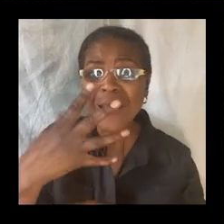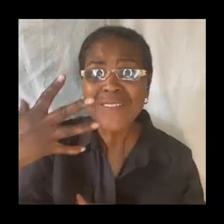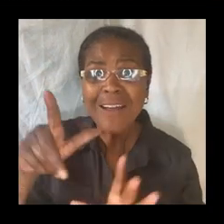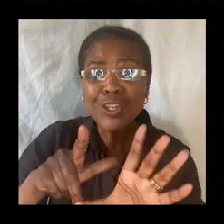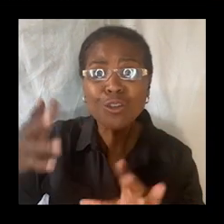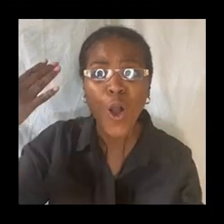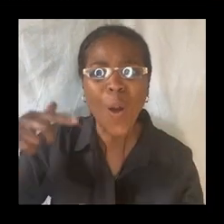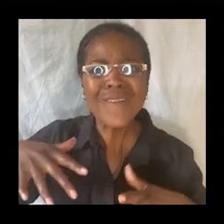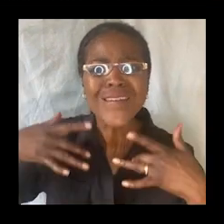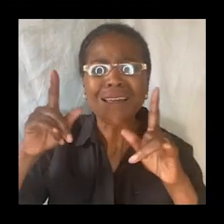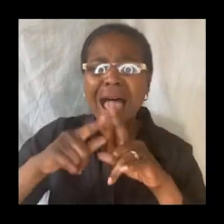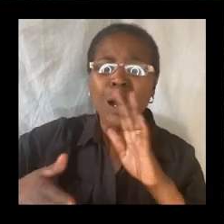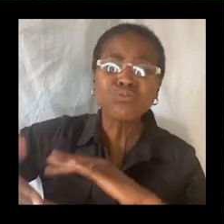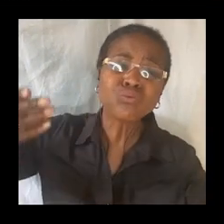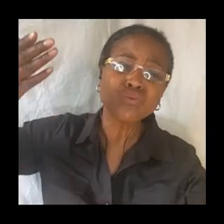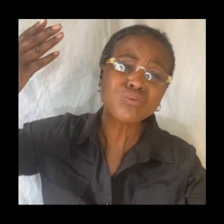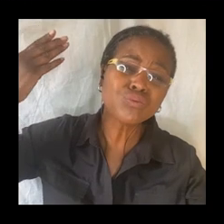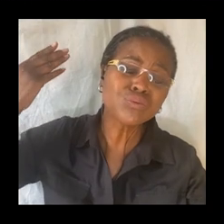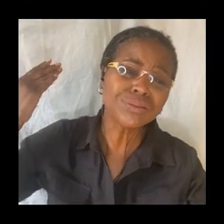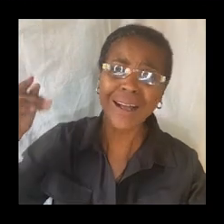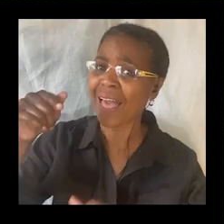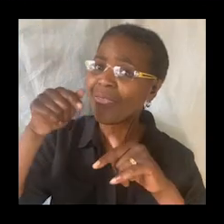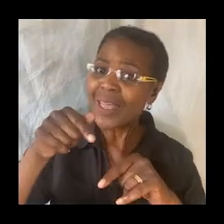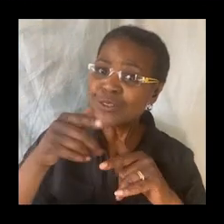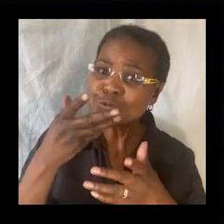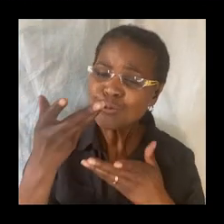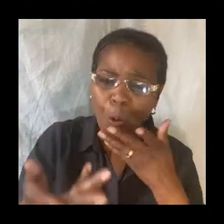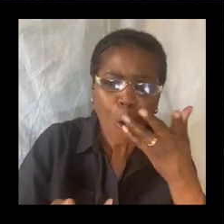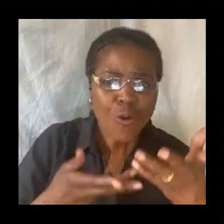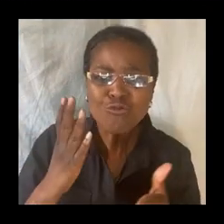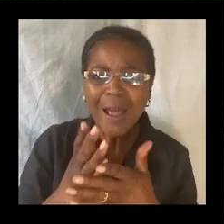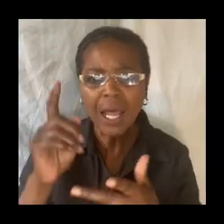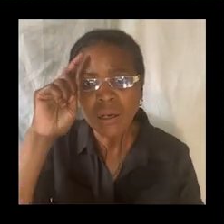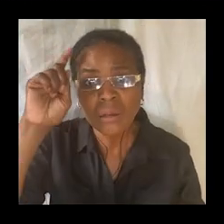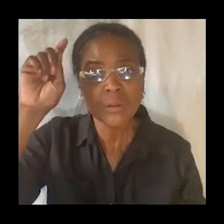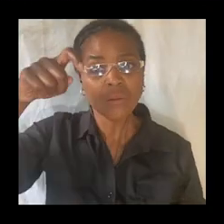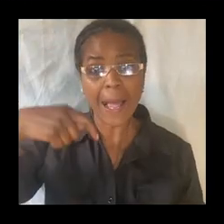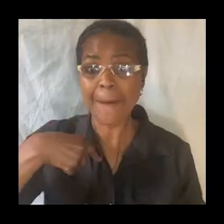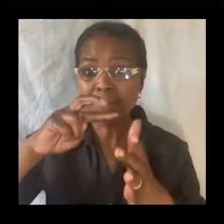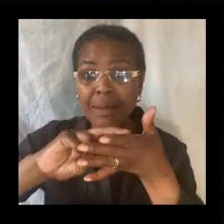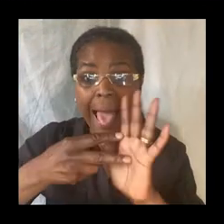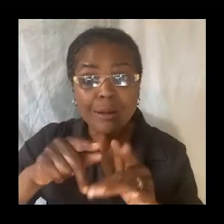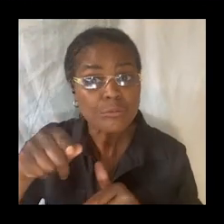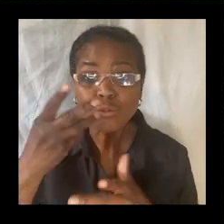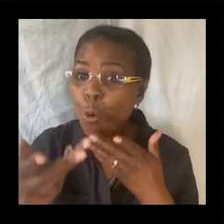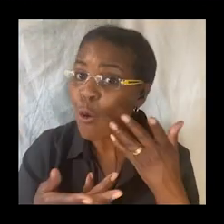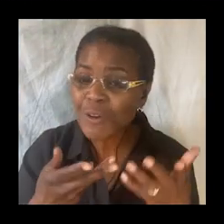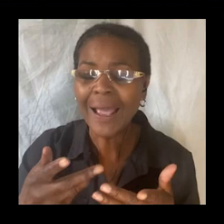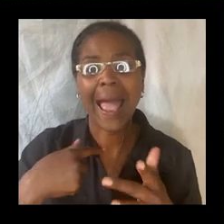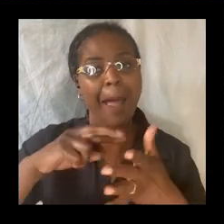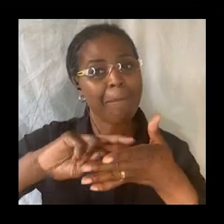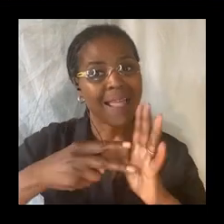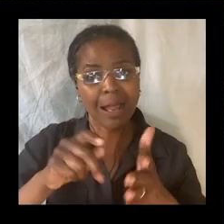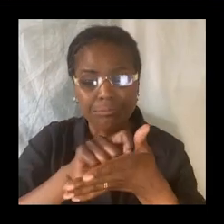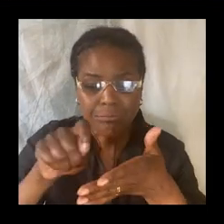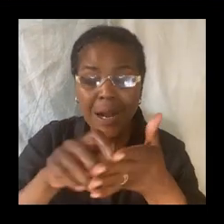sometimes. And especially for this story, because this story kind of came out of the blue. I didn't plan to write it. I didn't plan to write a book for young